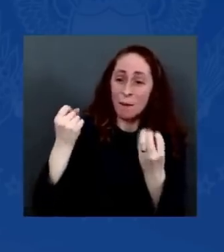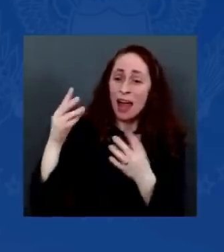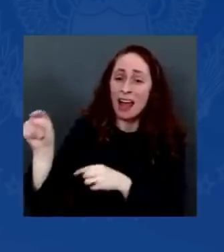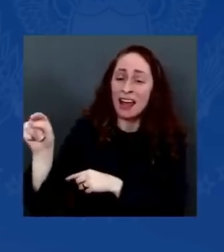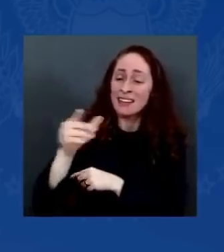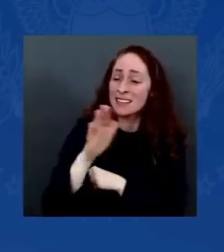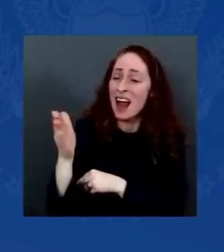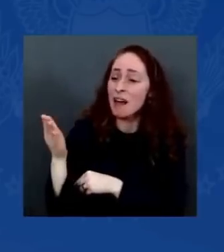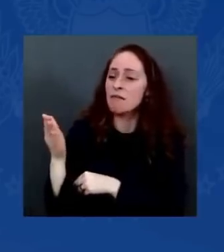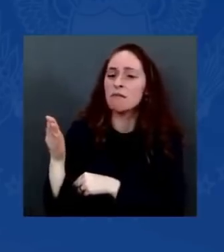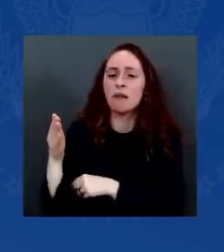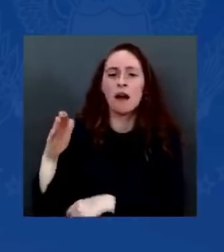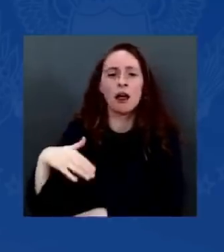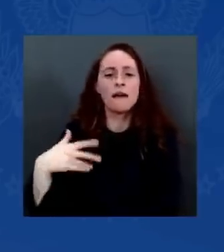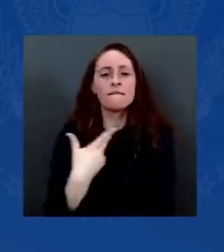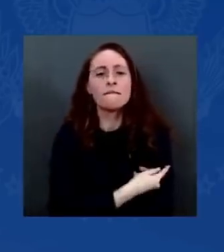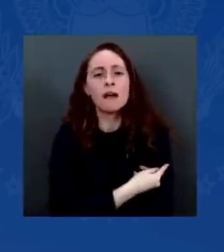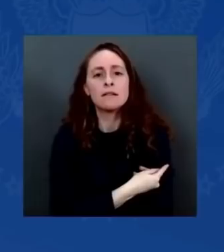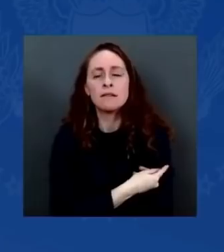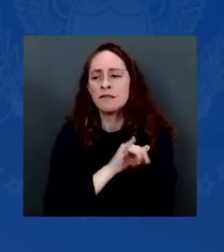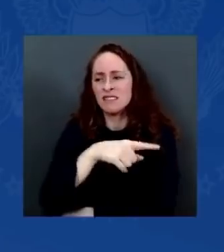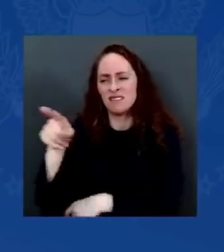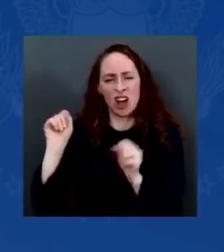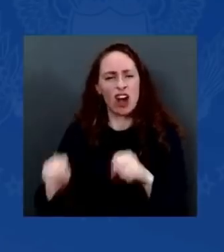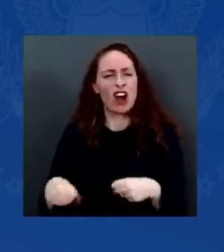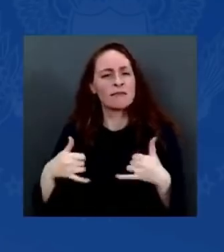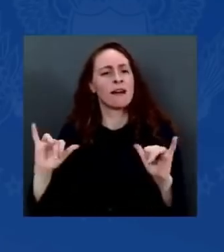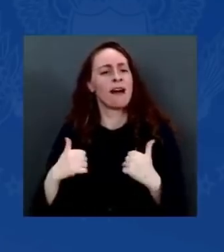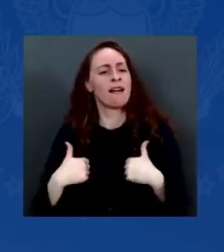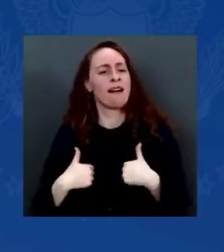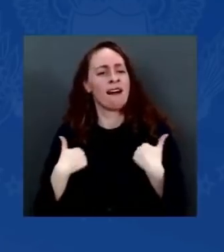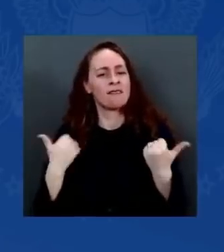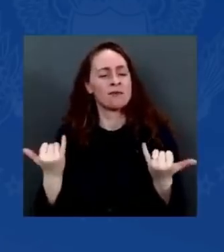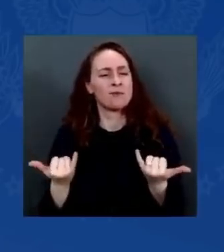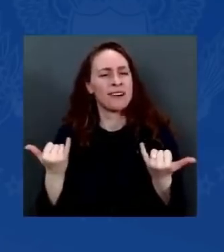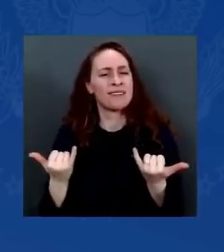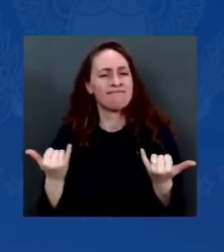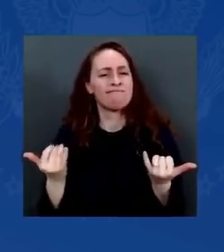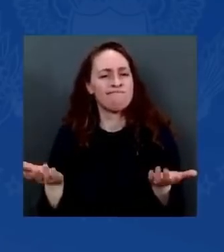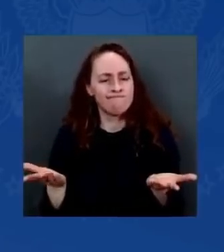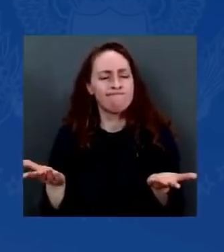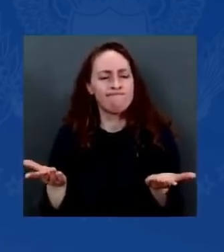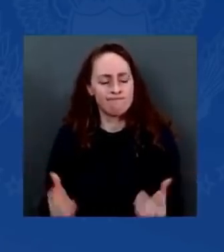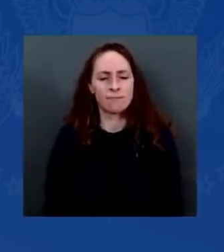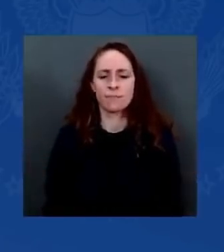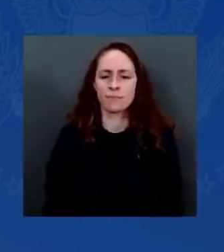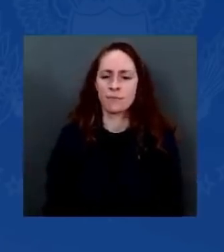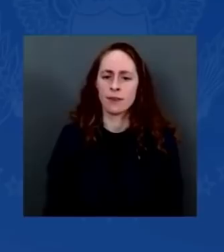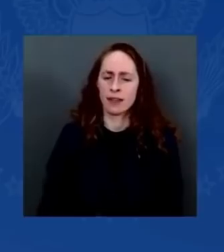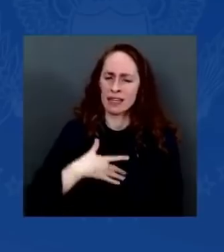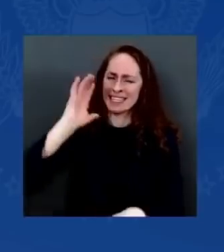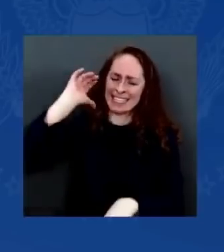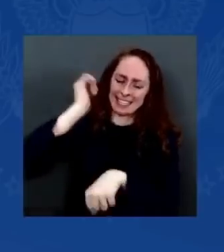The rule is legal and effective. It's going to save thousands of American lives. We must also keep our K-12 schools